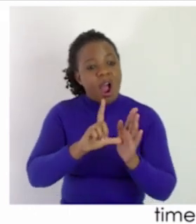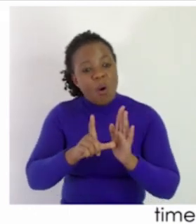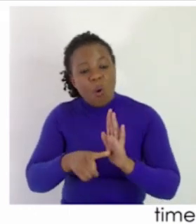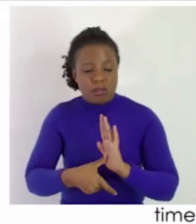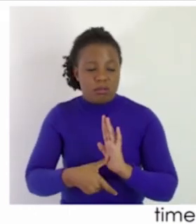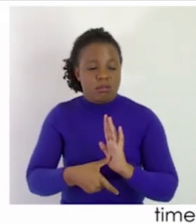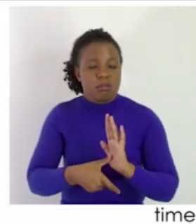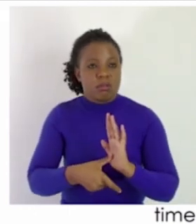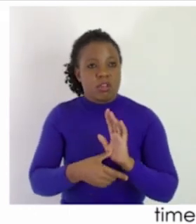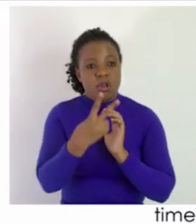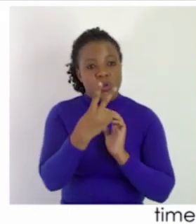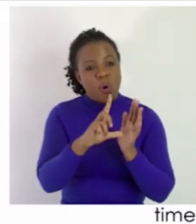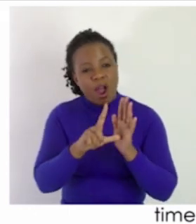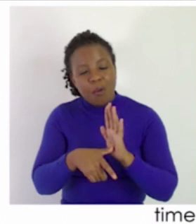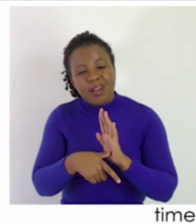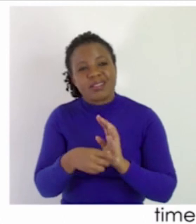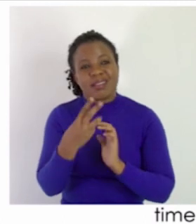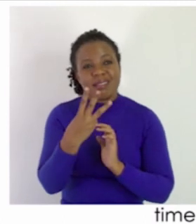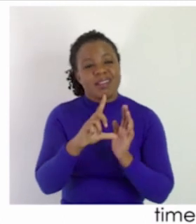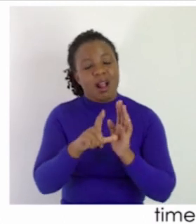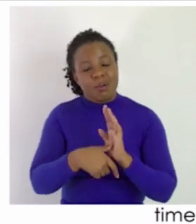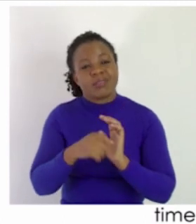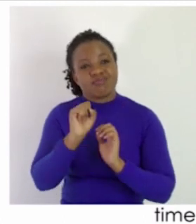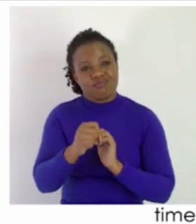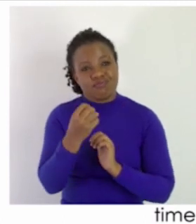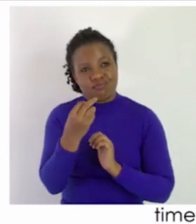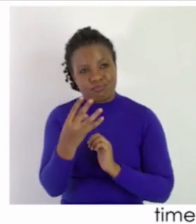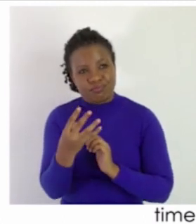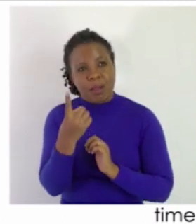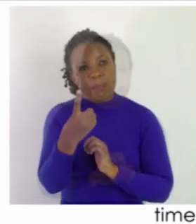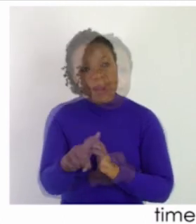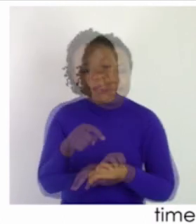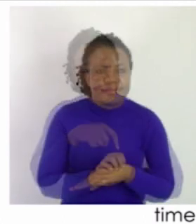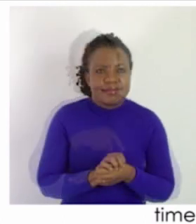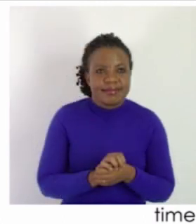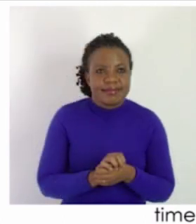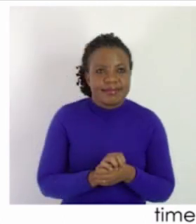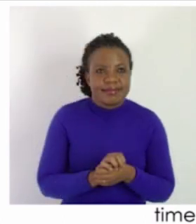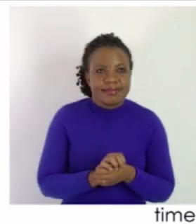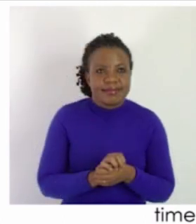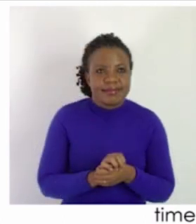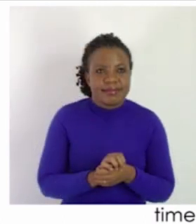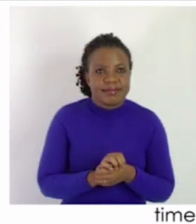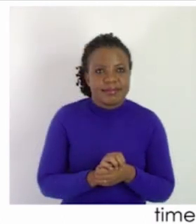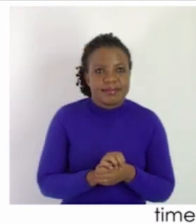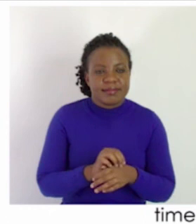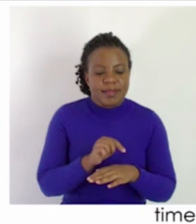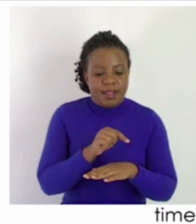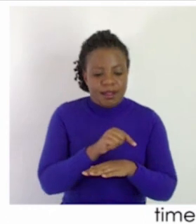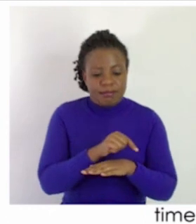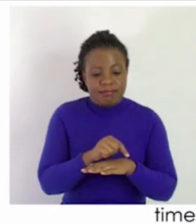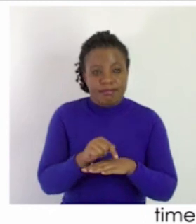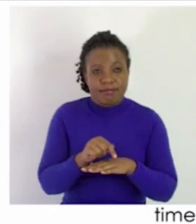hours, 2 hours, 3 hours, 4 hours. But when we use the word time, it becomes a bit tricky. Hurry up, I don't